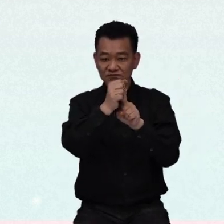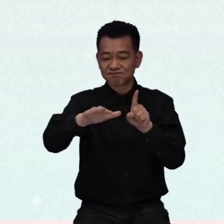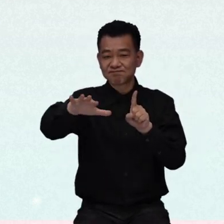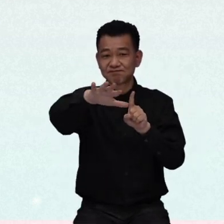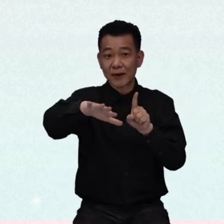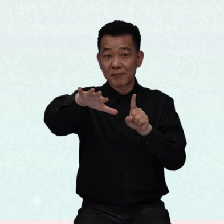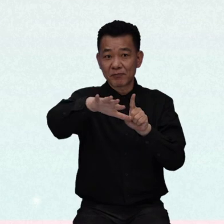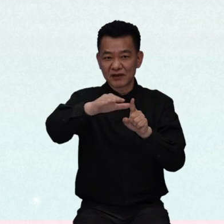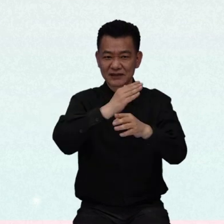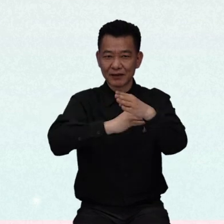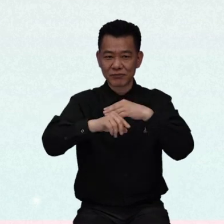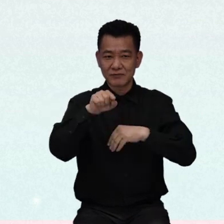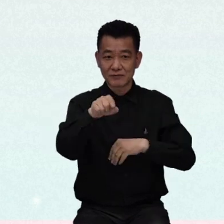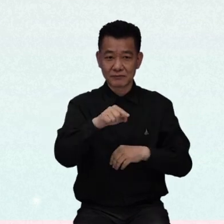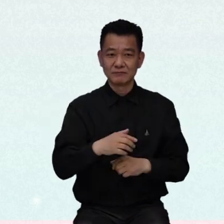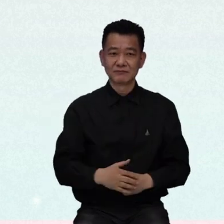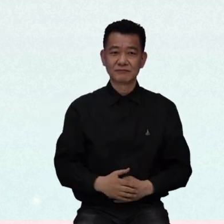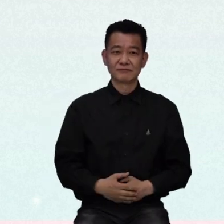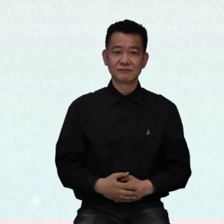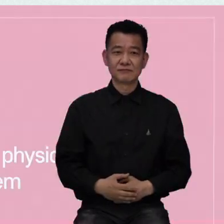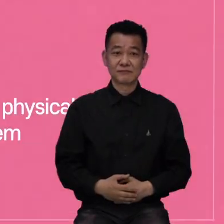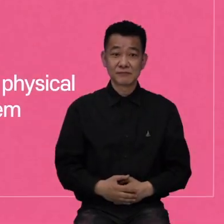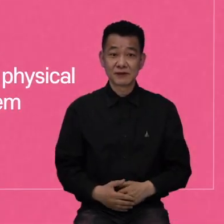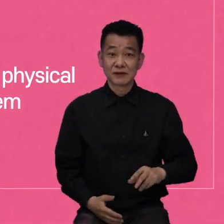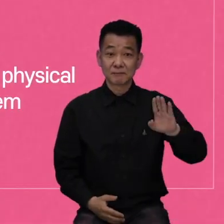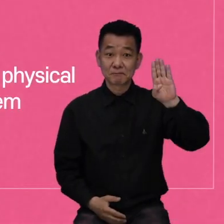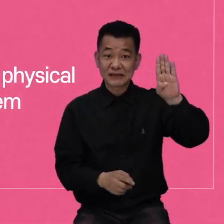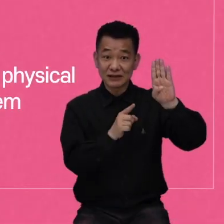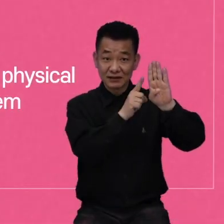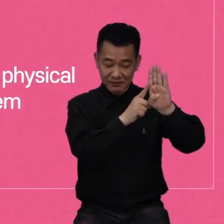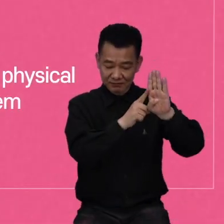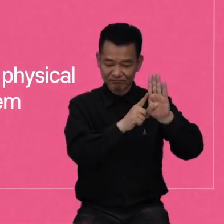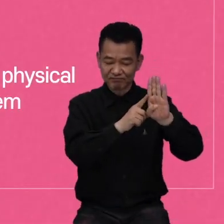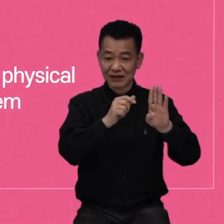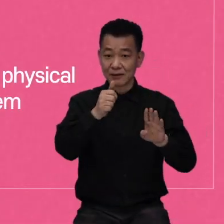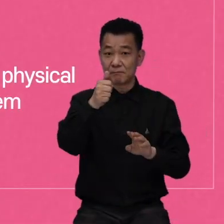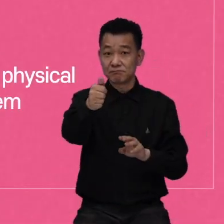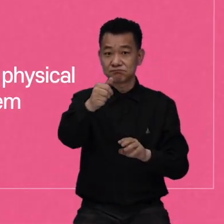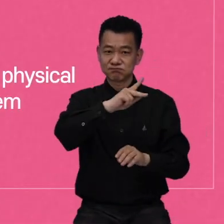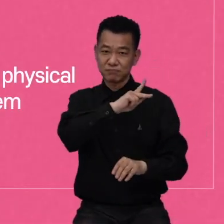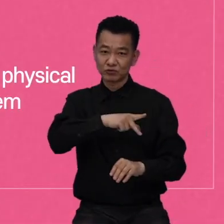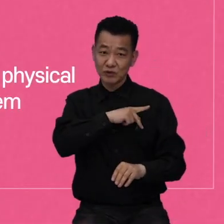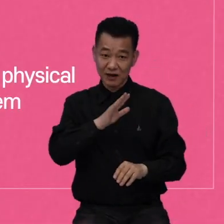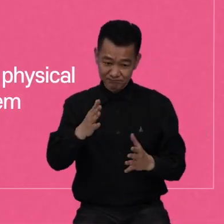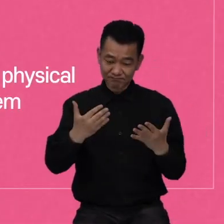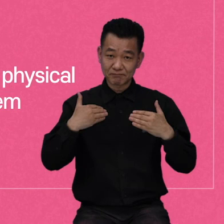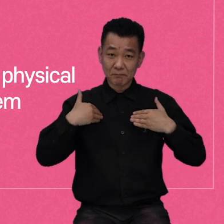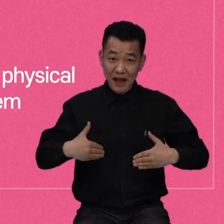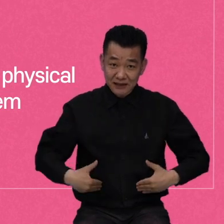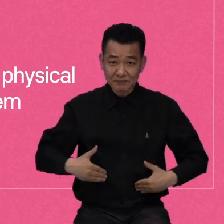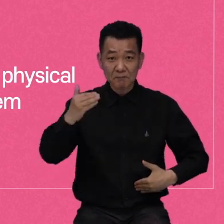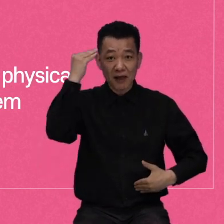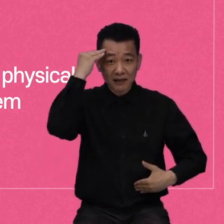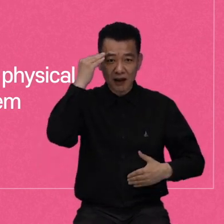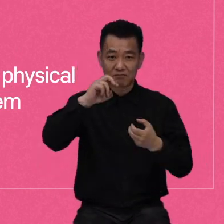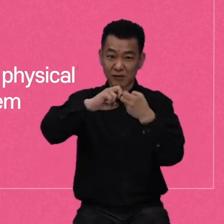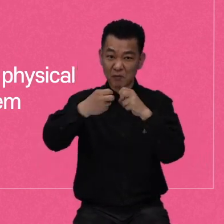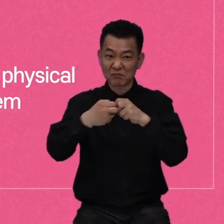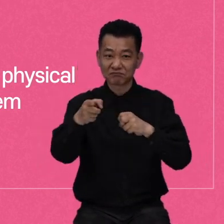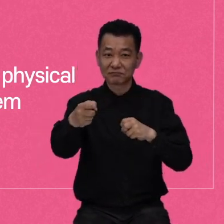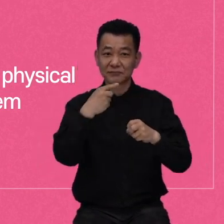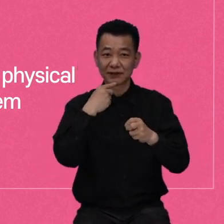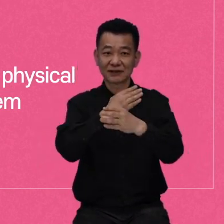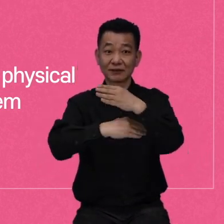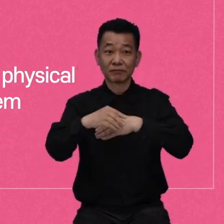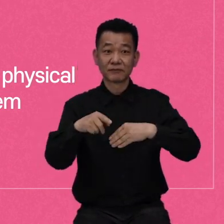Disability is caused by the social environment. B. Disability is an individual's physical and/or mental